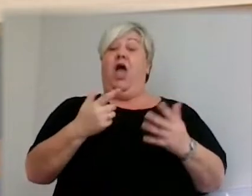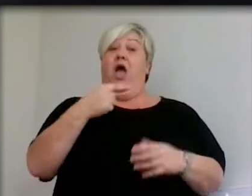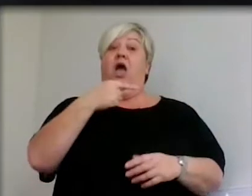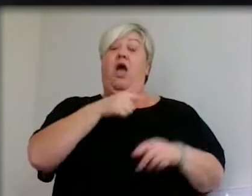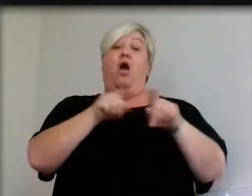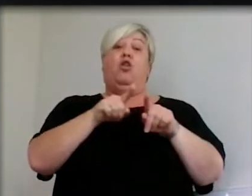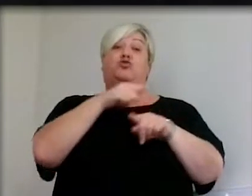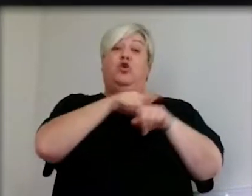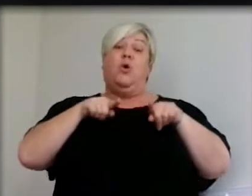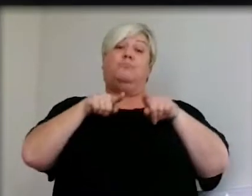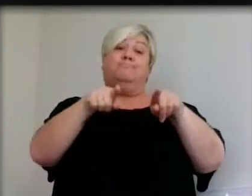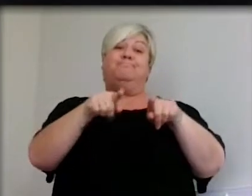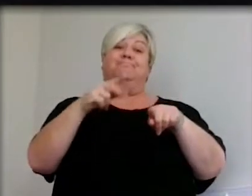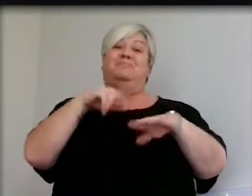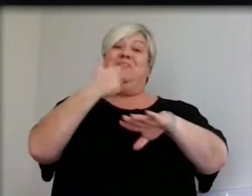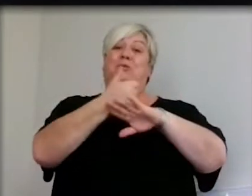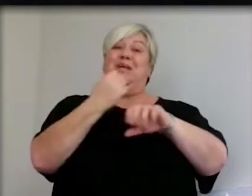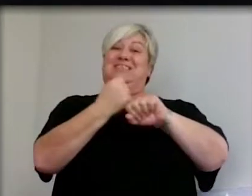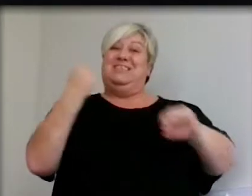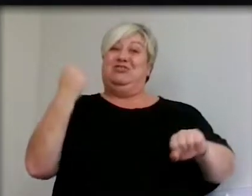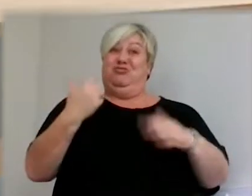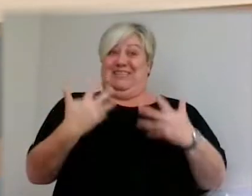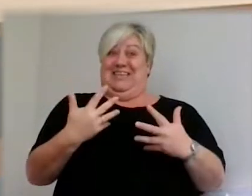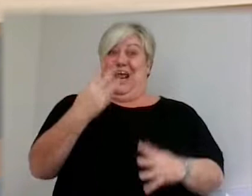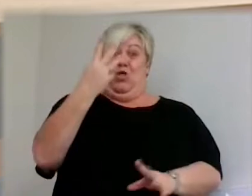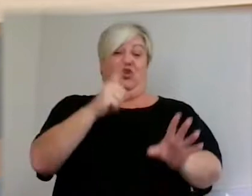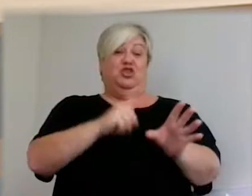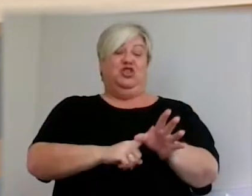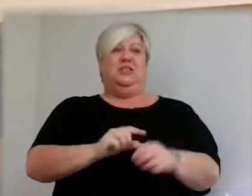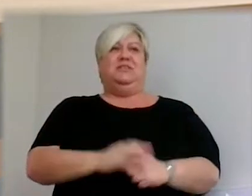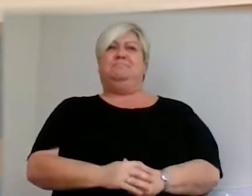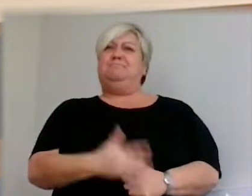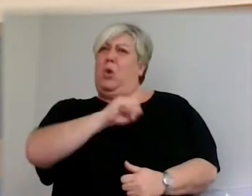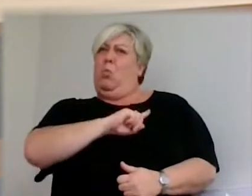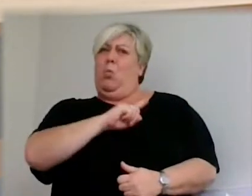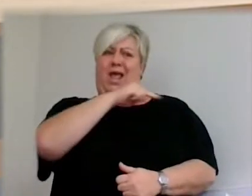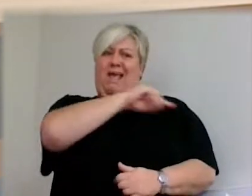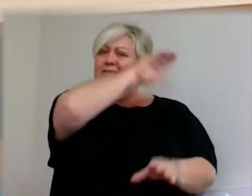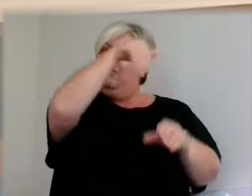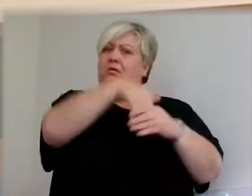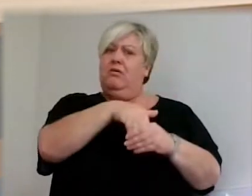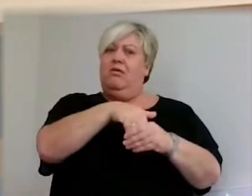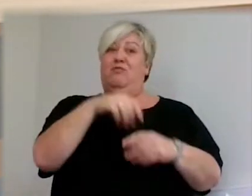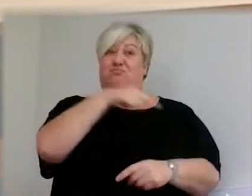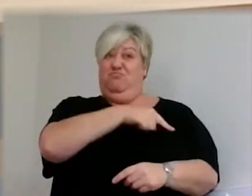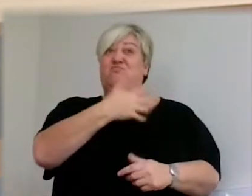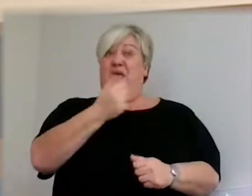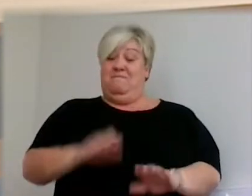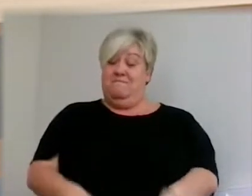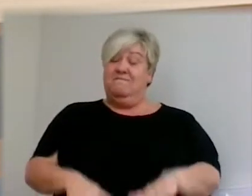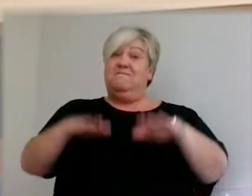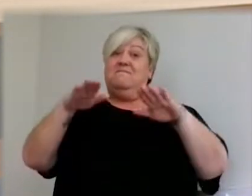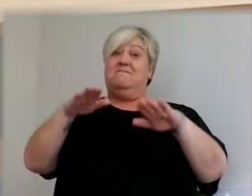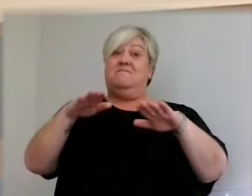Studies degree. What has inspired me to do sign language is I was brought up around deaf family and that